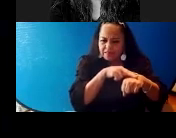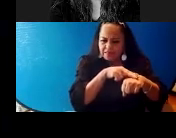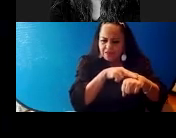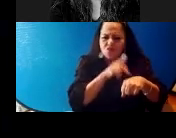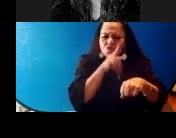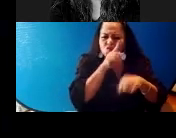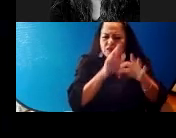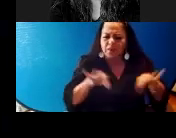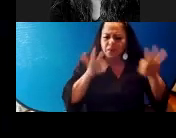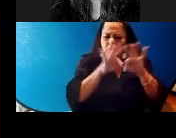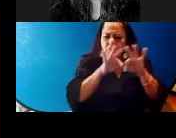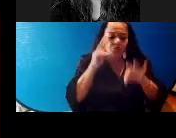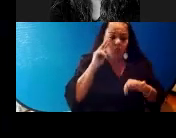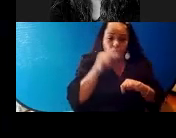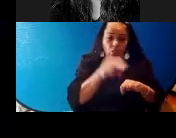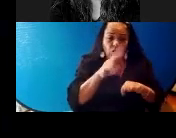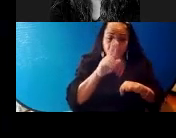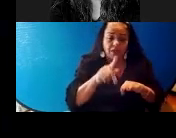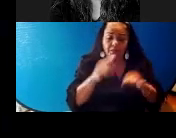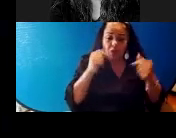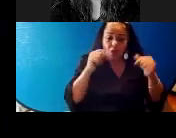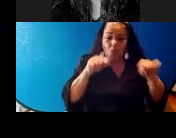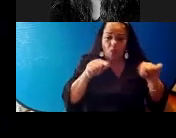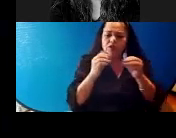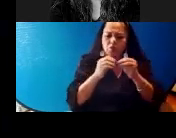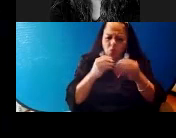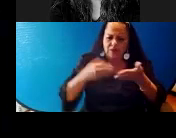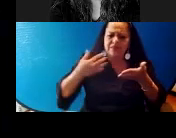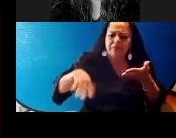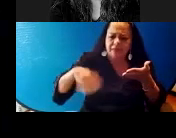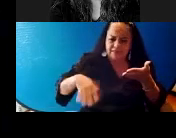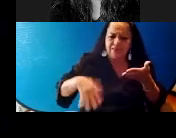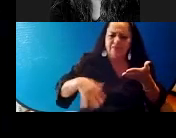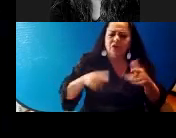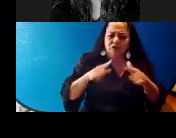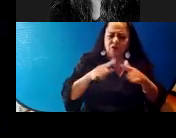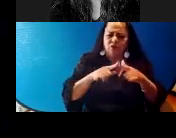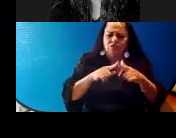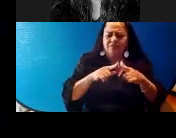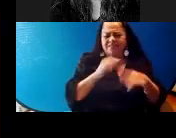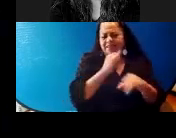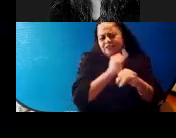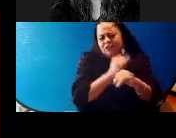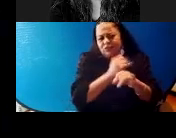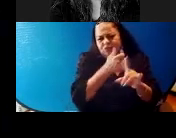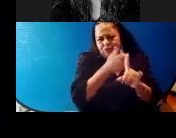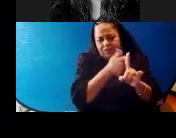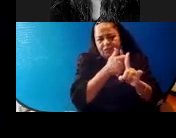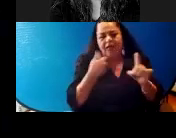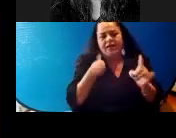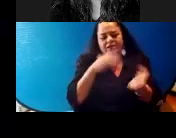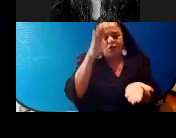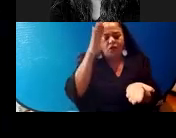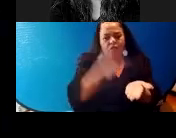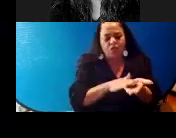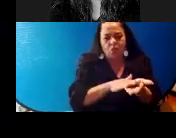really important to lift this up because while this prison is more expensive to actually institutionalize, it has the lowest